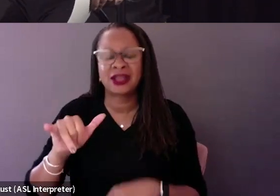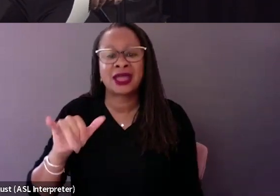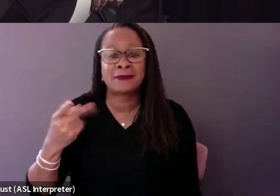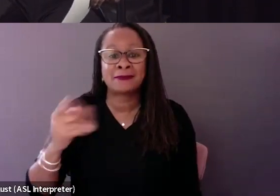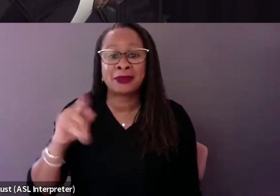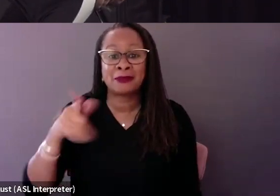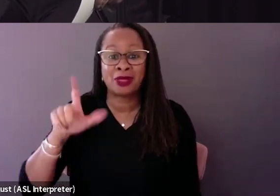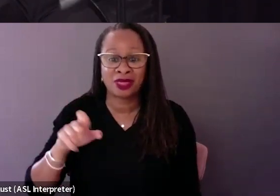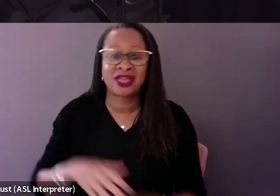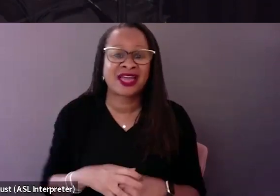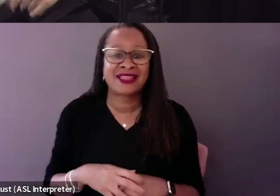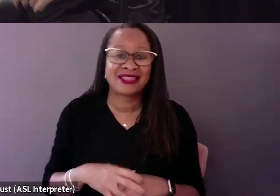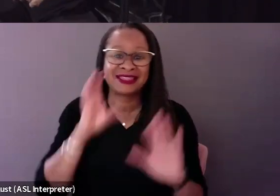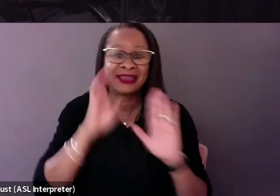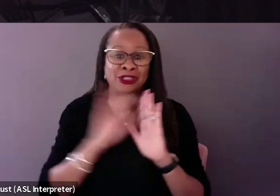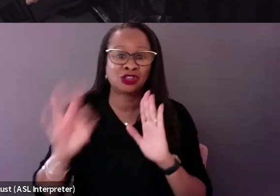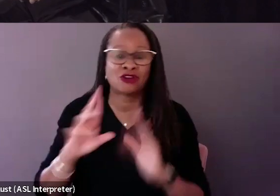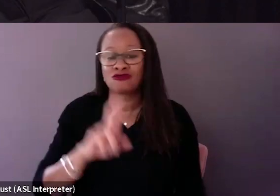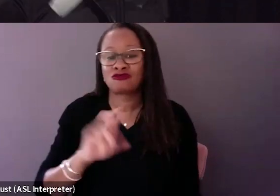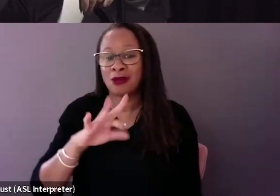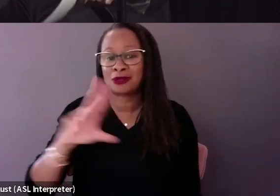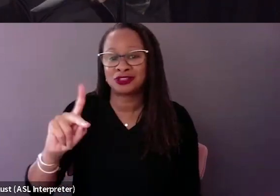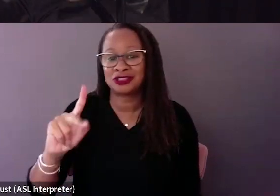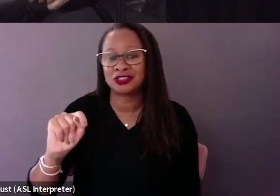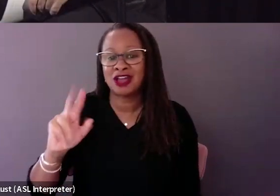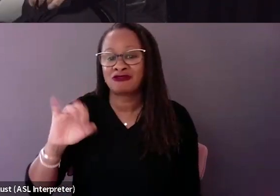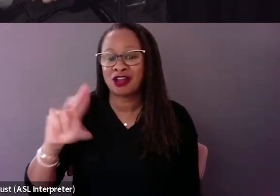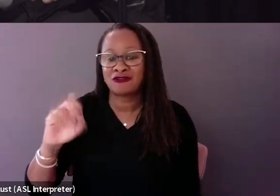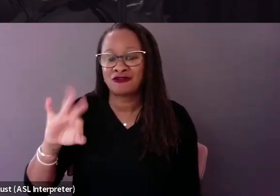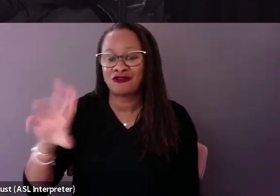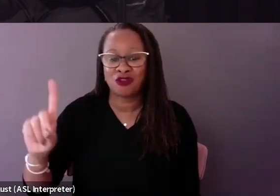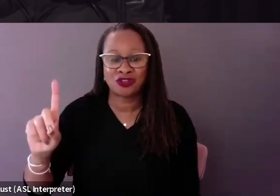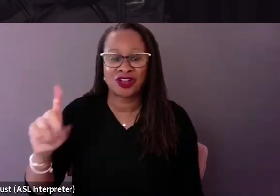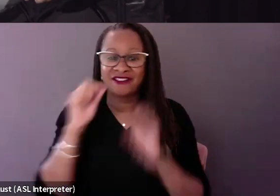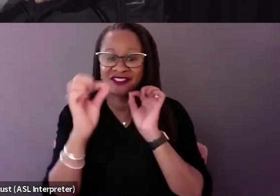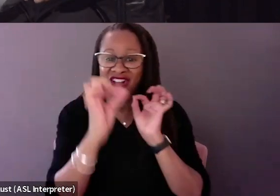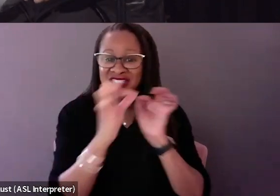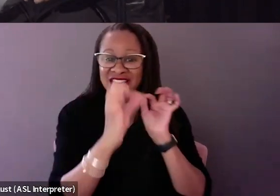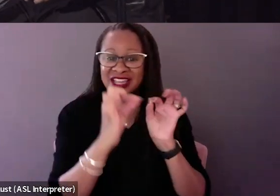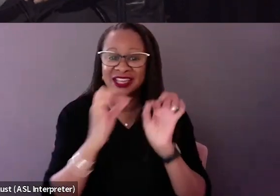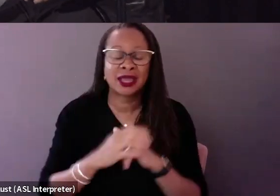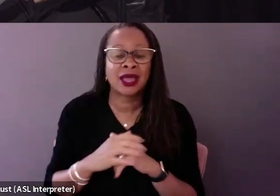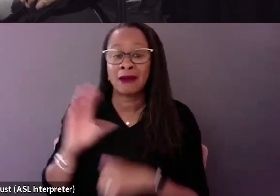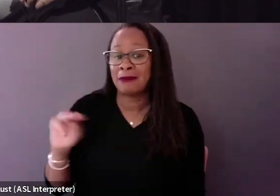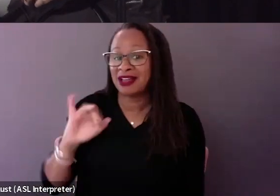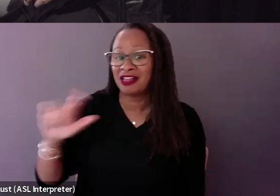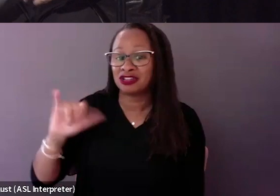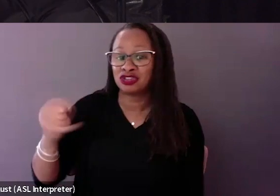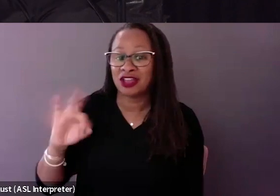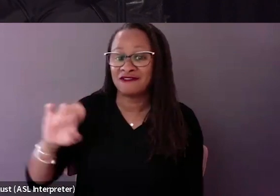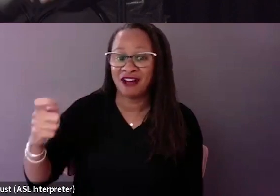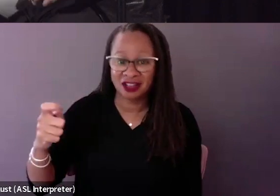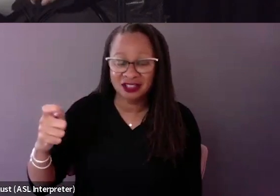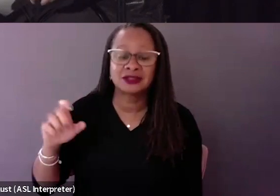Redford flossing while Michael J. Fox is doing his audition is hilarious. You know